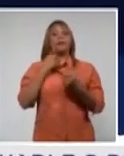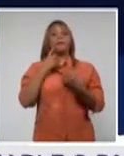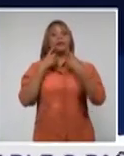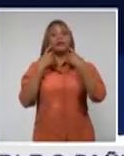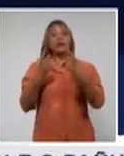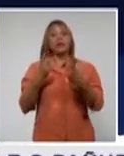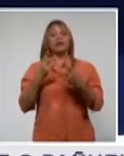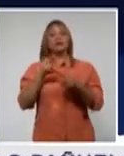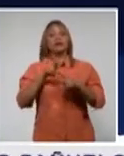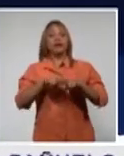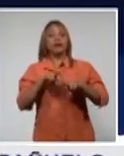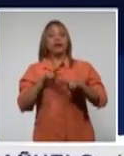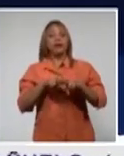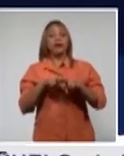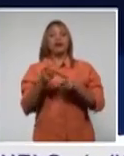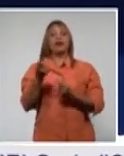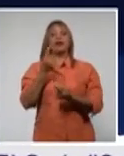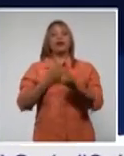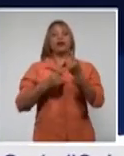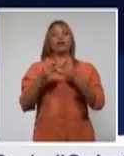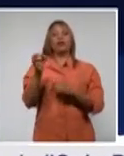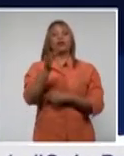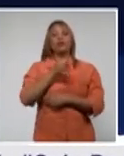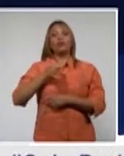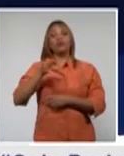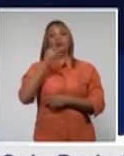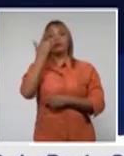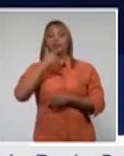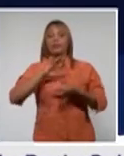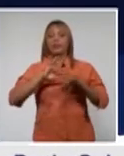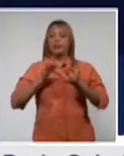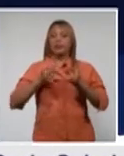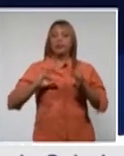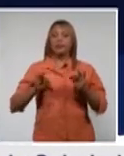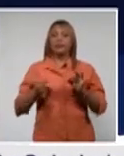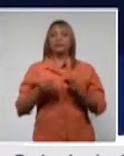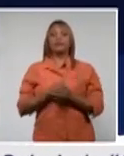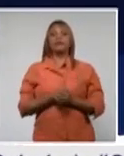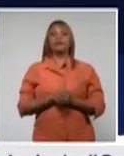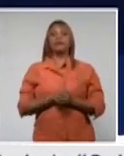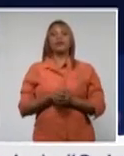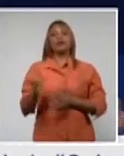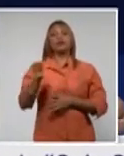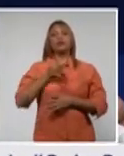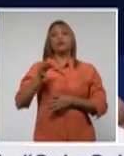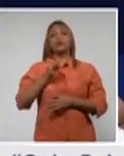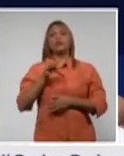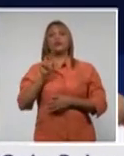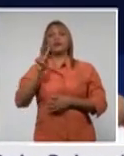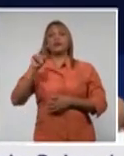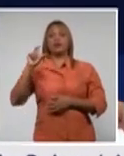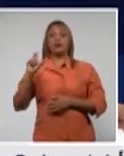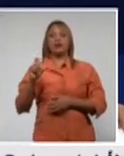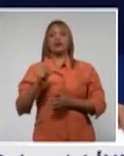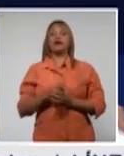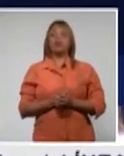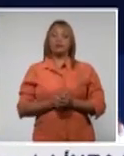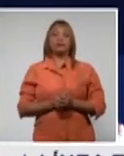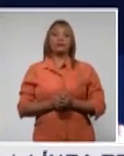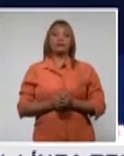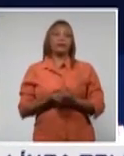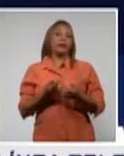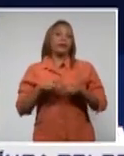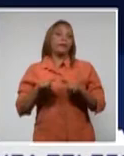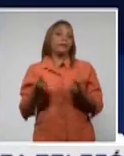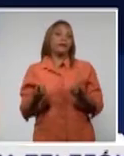local transmission in Havana, a couple of municipalities in Artemisa, and some in Villa Clara.